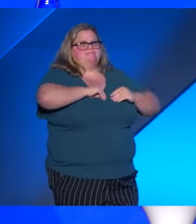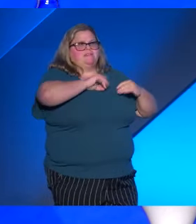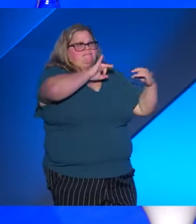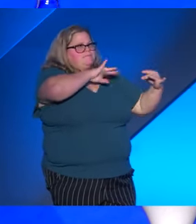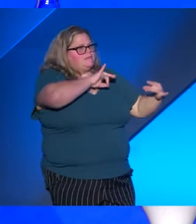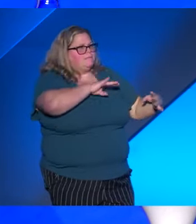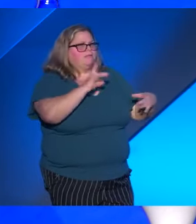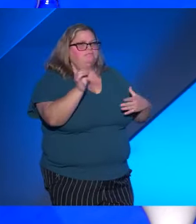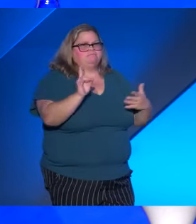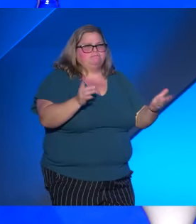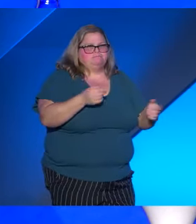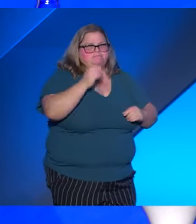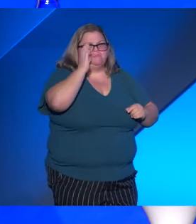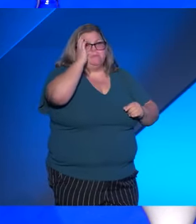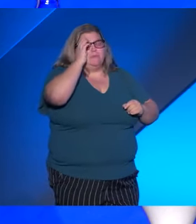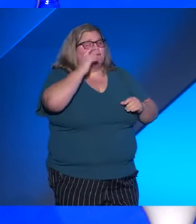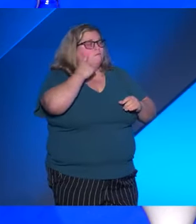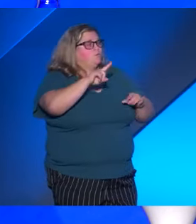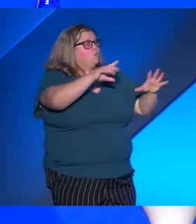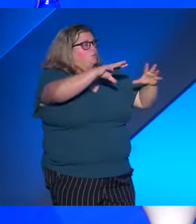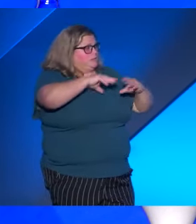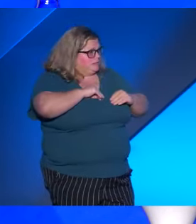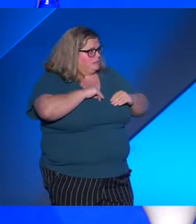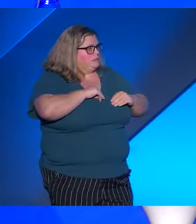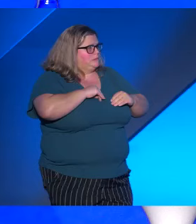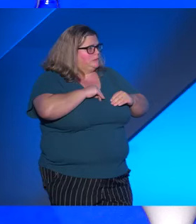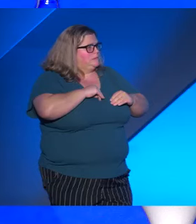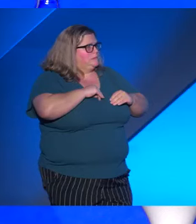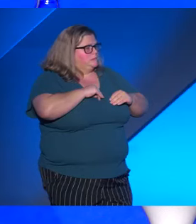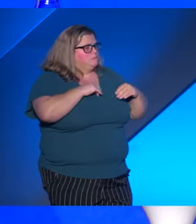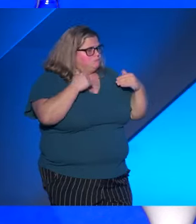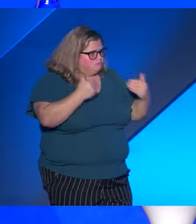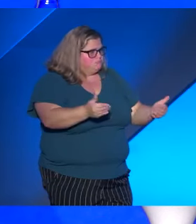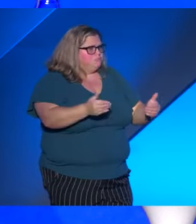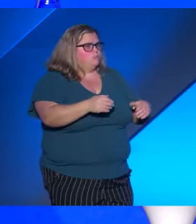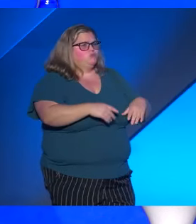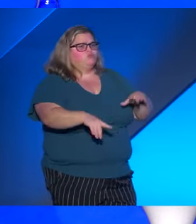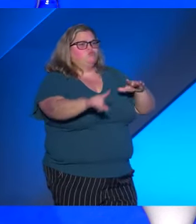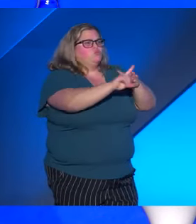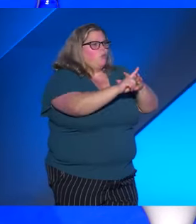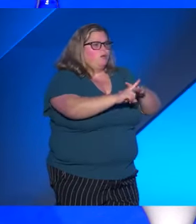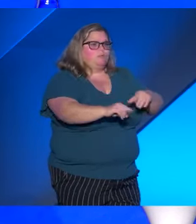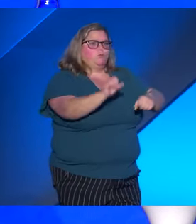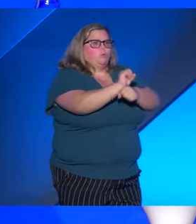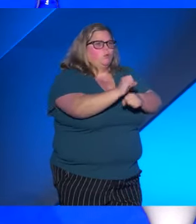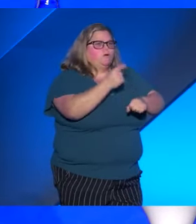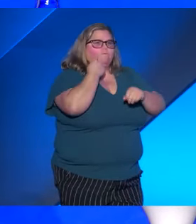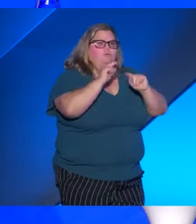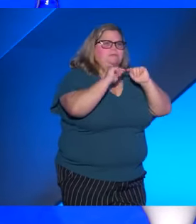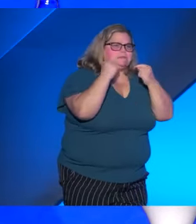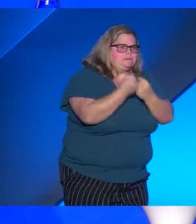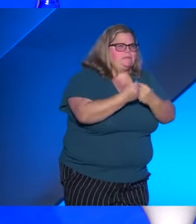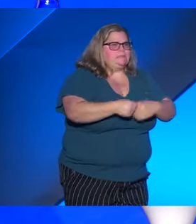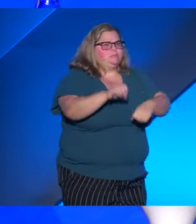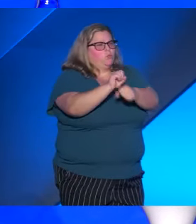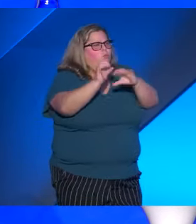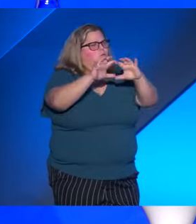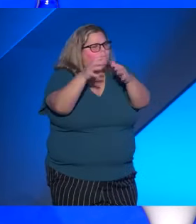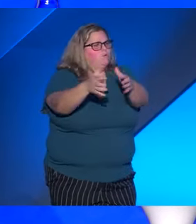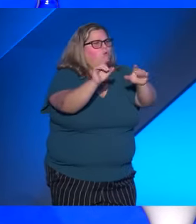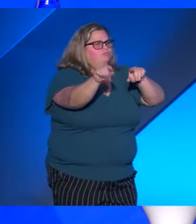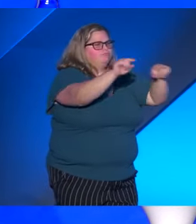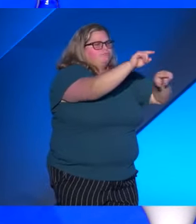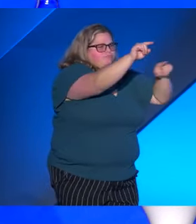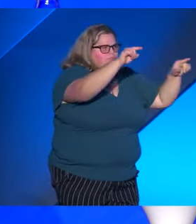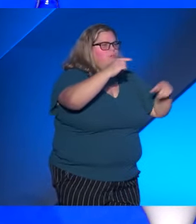example, and to be able to receive that and to show up for the teams and the workforces that allow people to